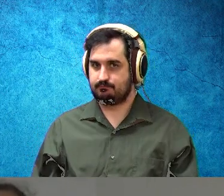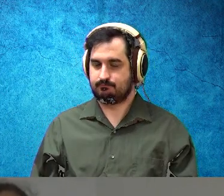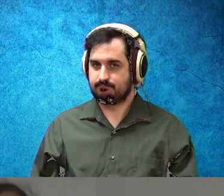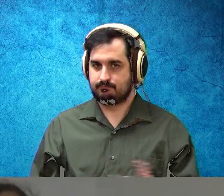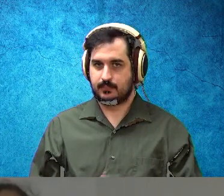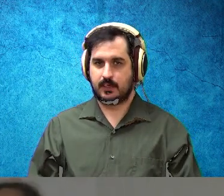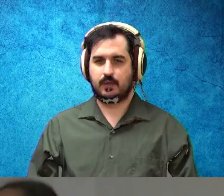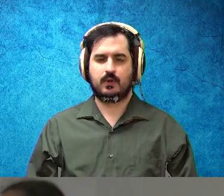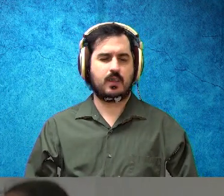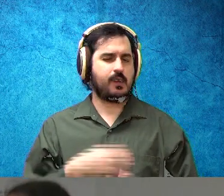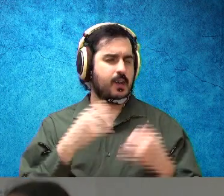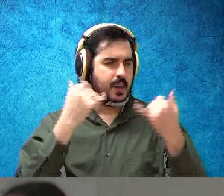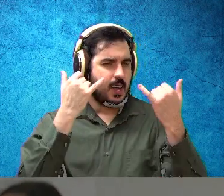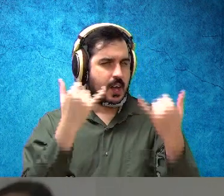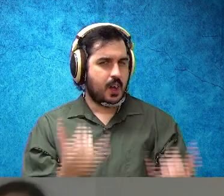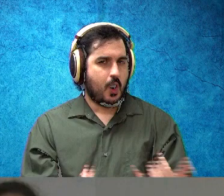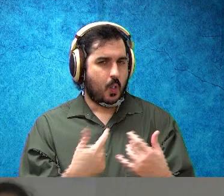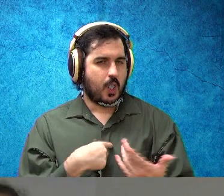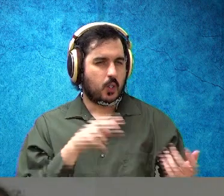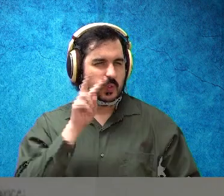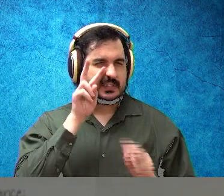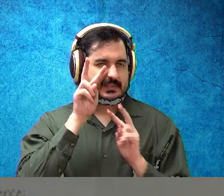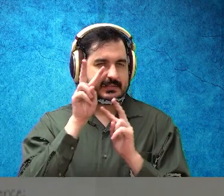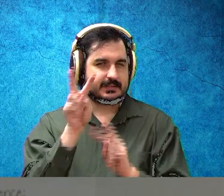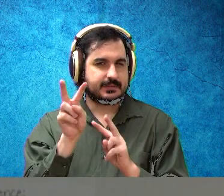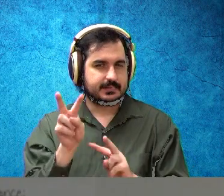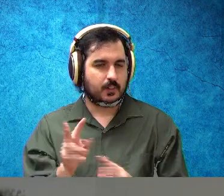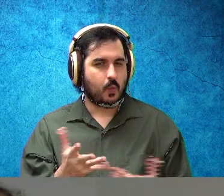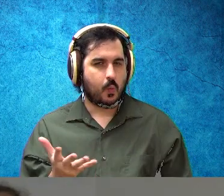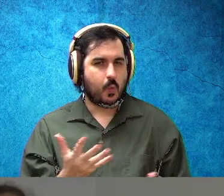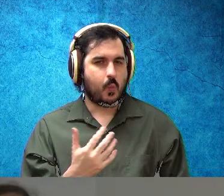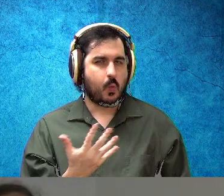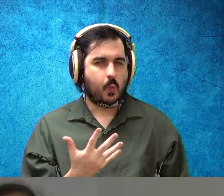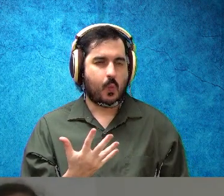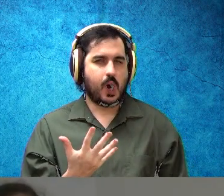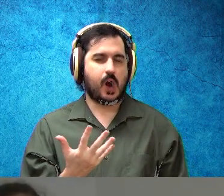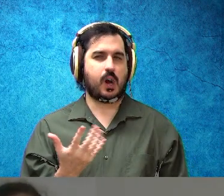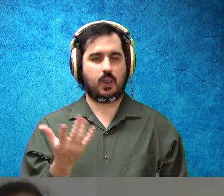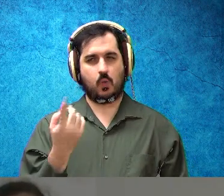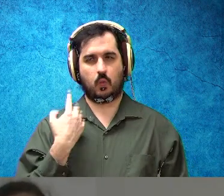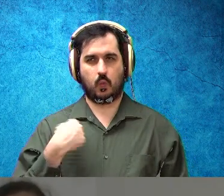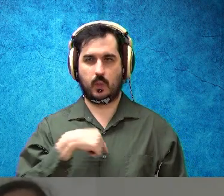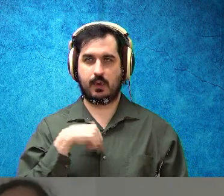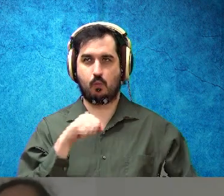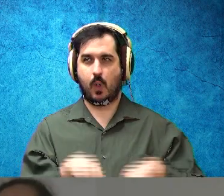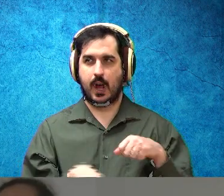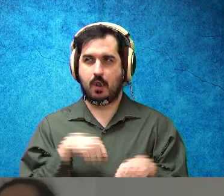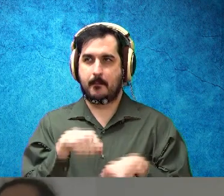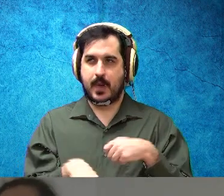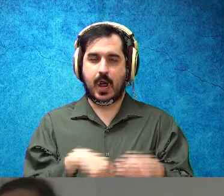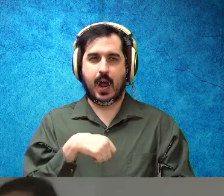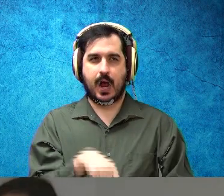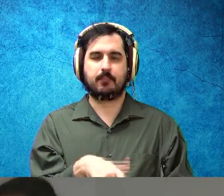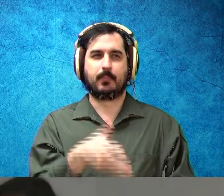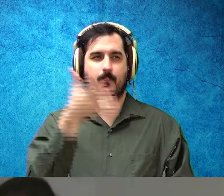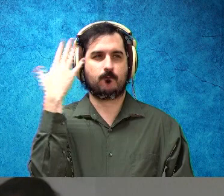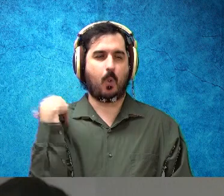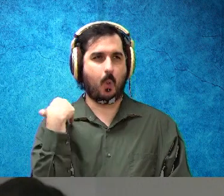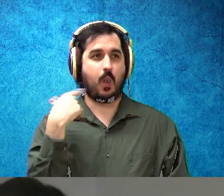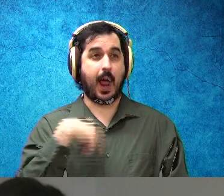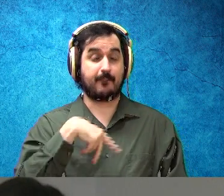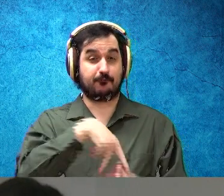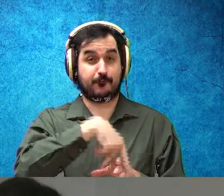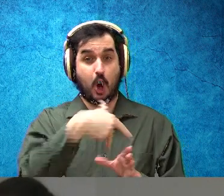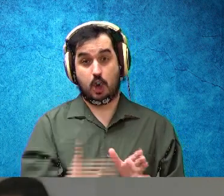Okay, well what do we see that we can infer? What do we know? When we ride our bikes and maybe we fall